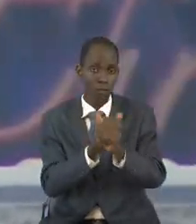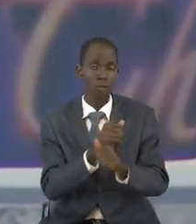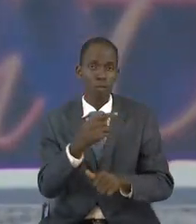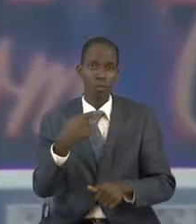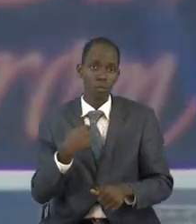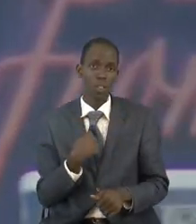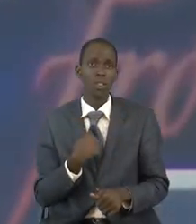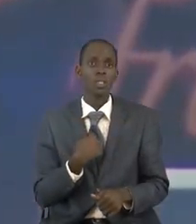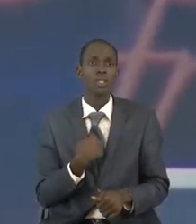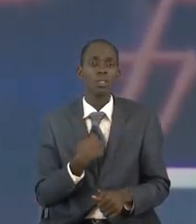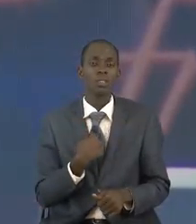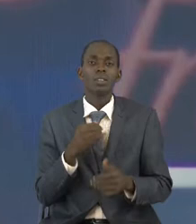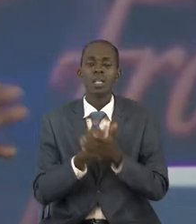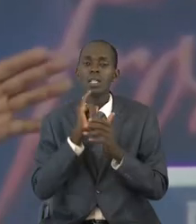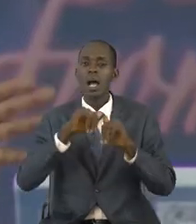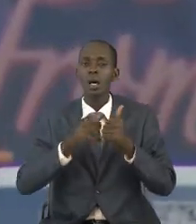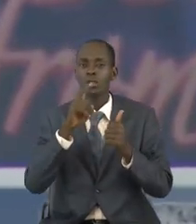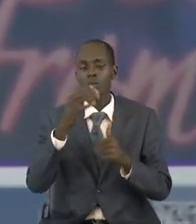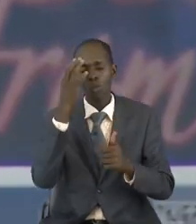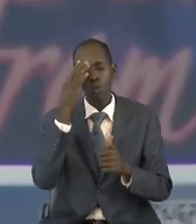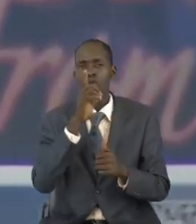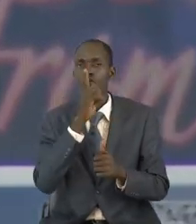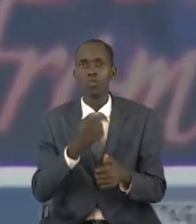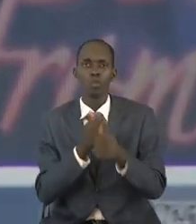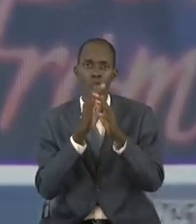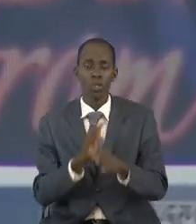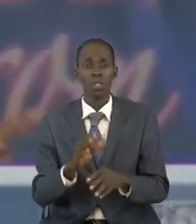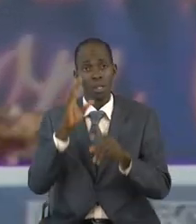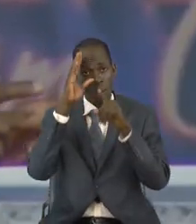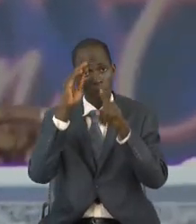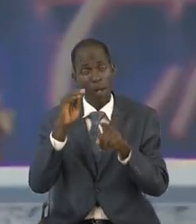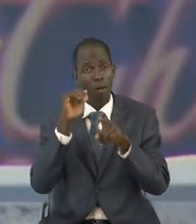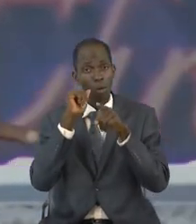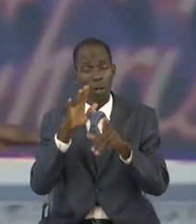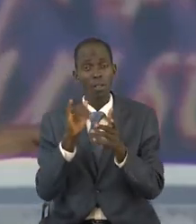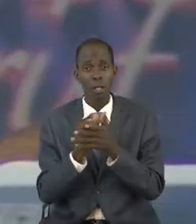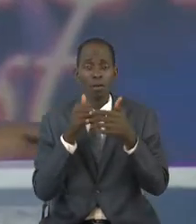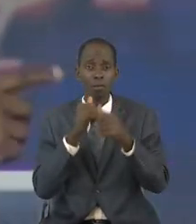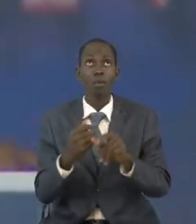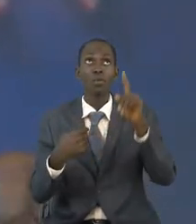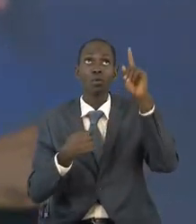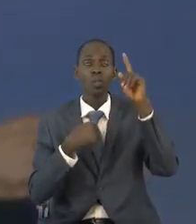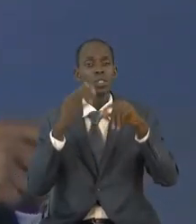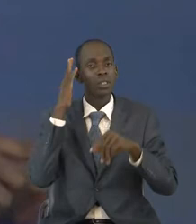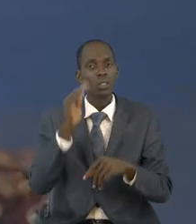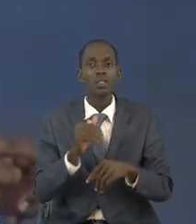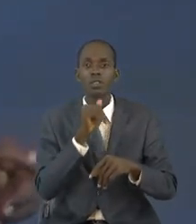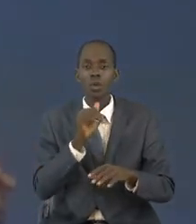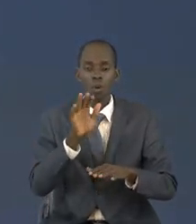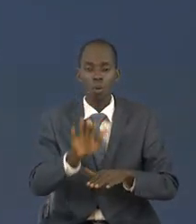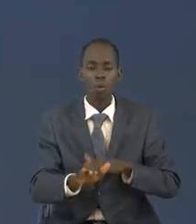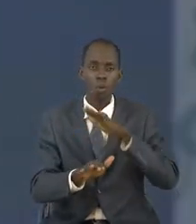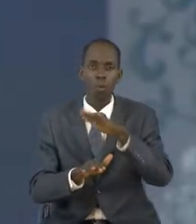this I will know the true followers. He that followeth me shall not walk in, tell